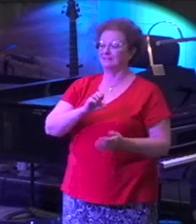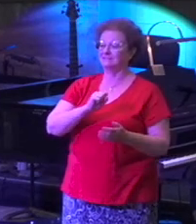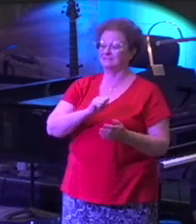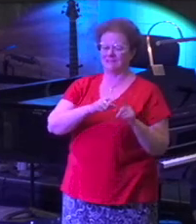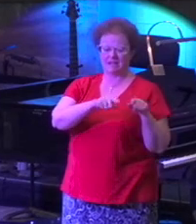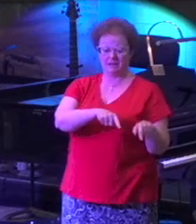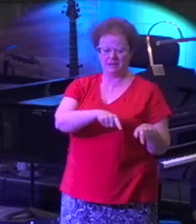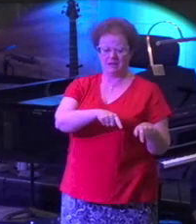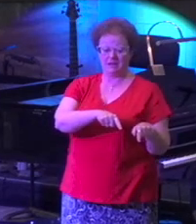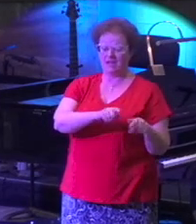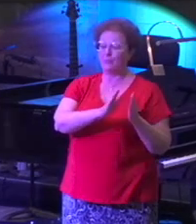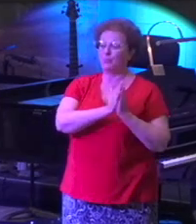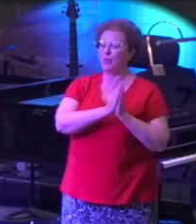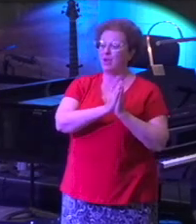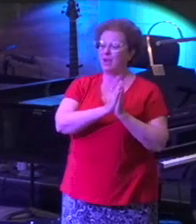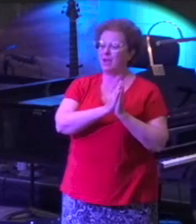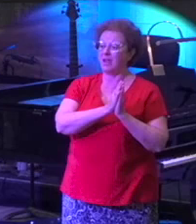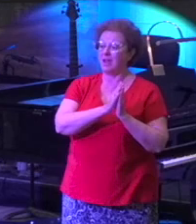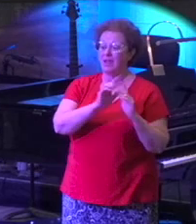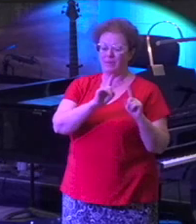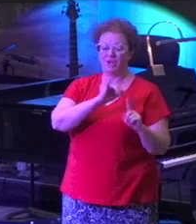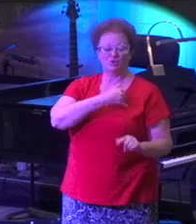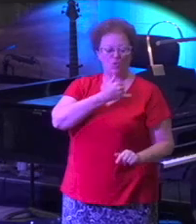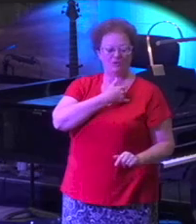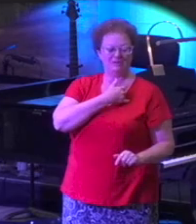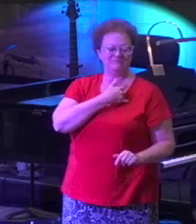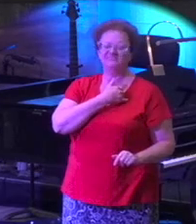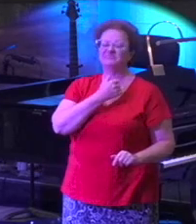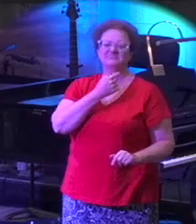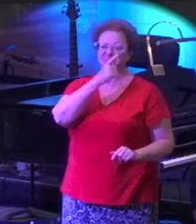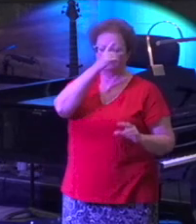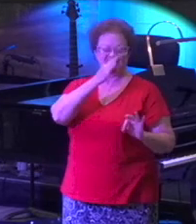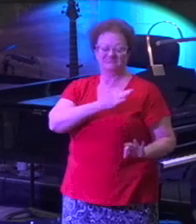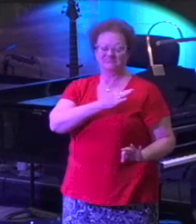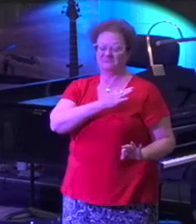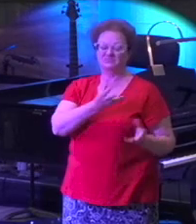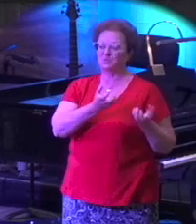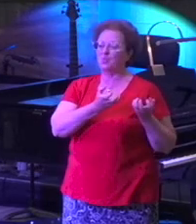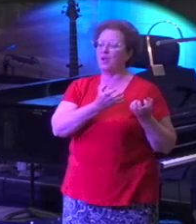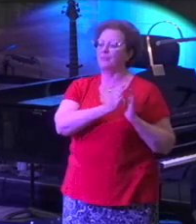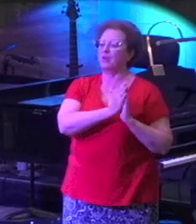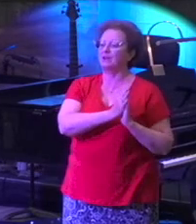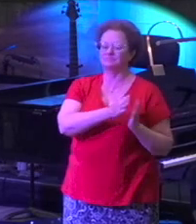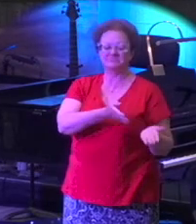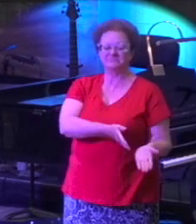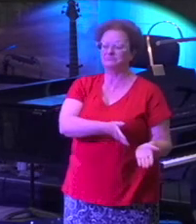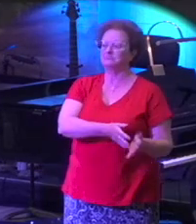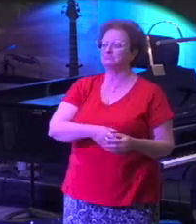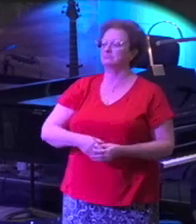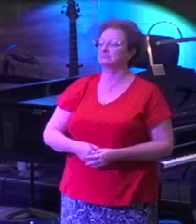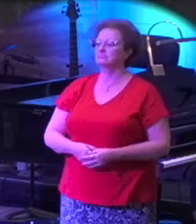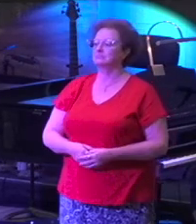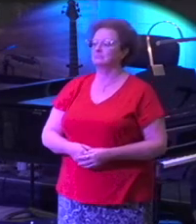the child of God refuses to lift one little petition to the one true God. Here the